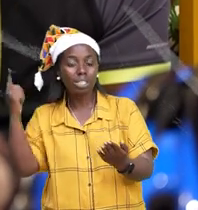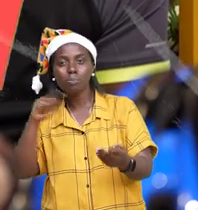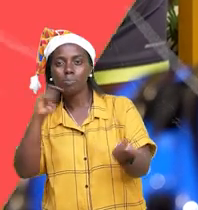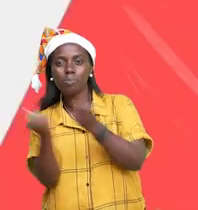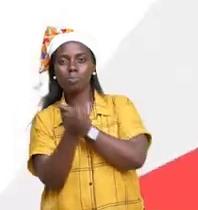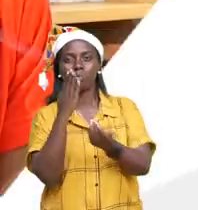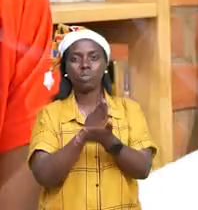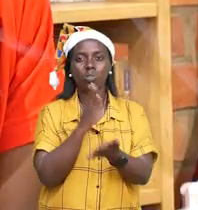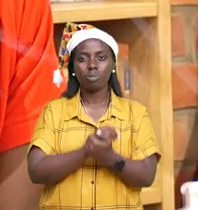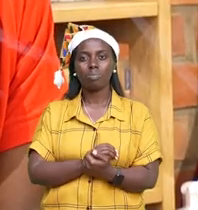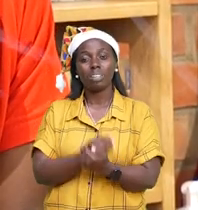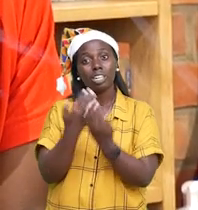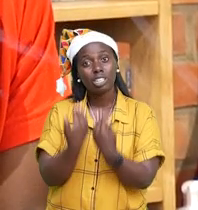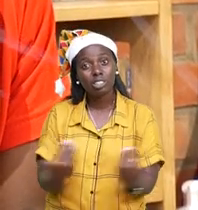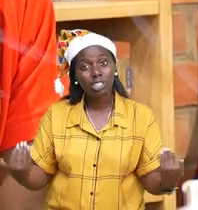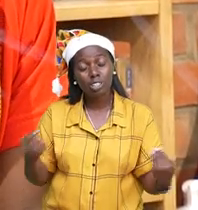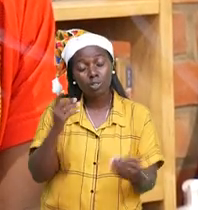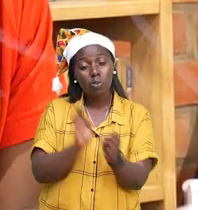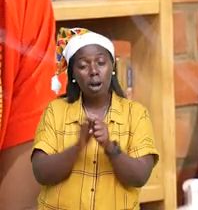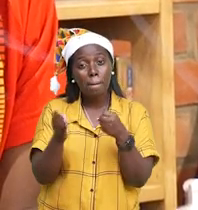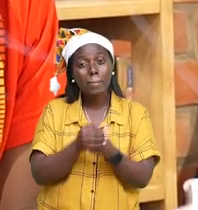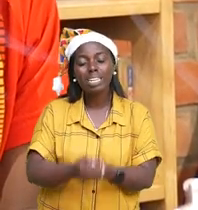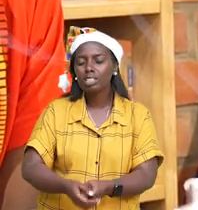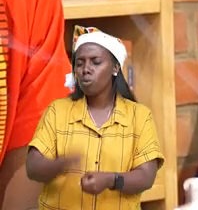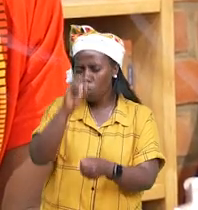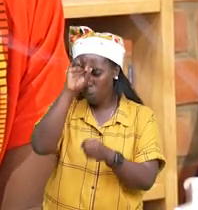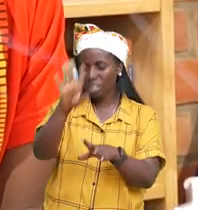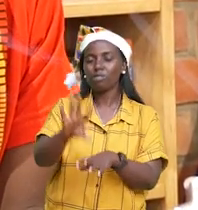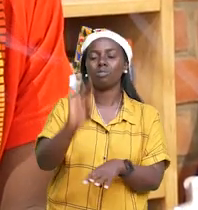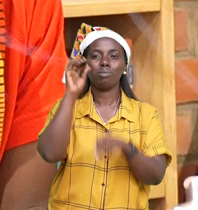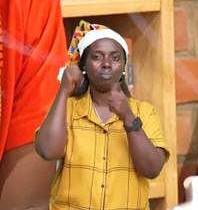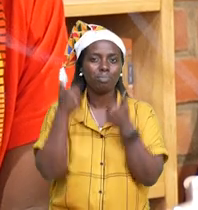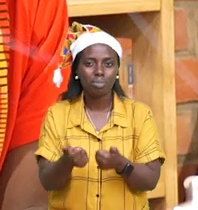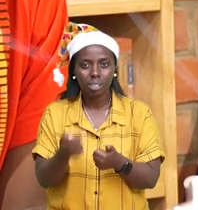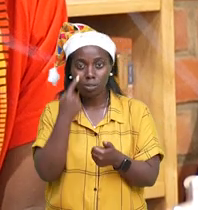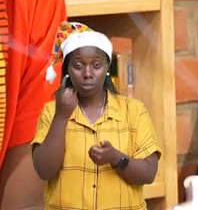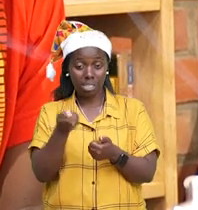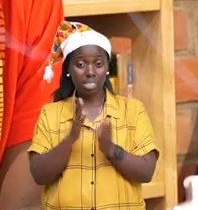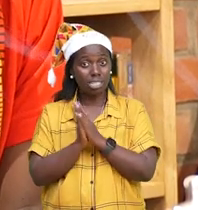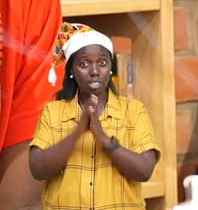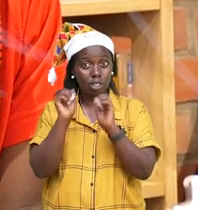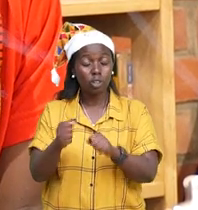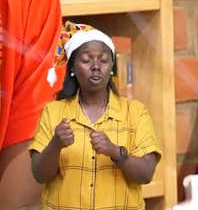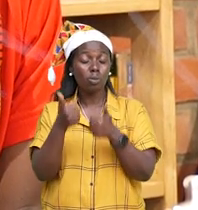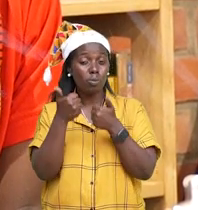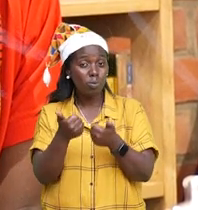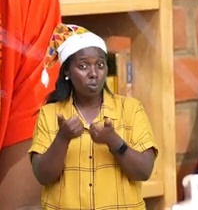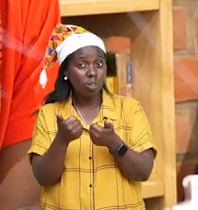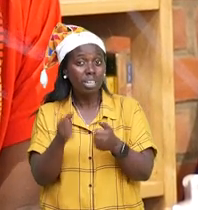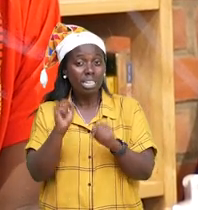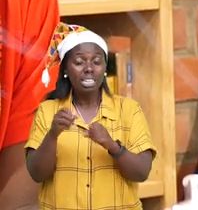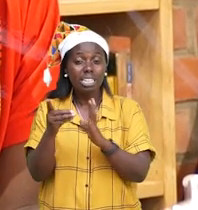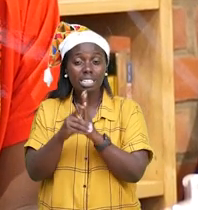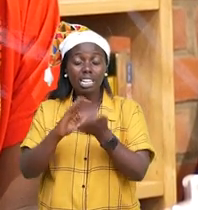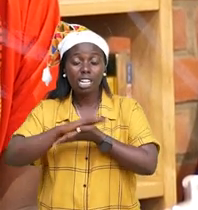true. Well done, children. You have made wonderful toys. And we've seen that these toys can be a very good medium